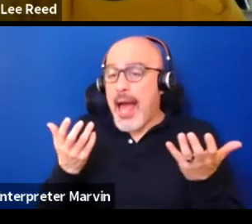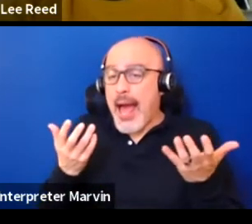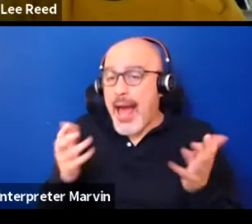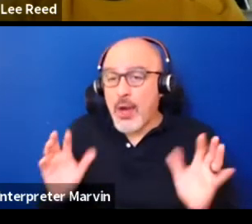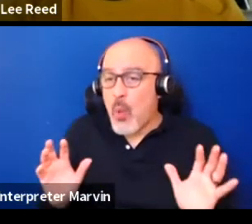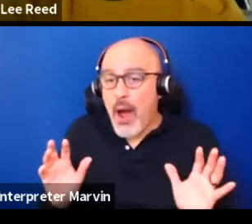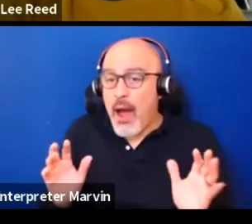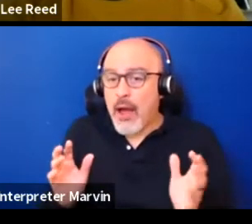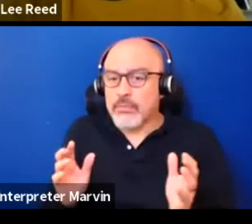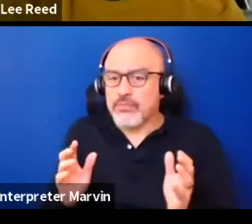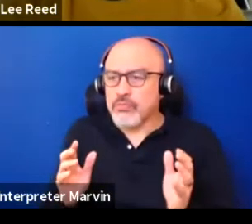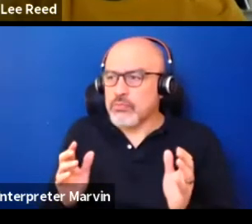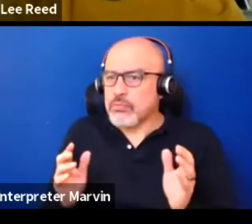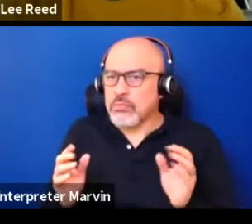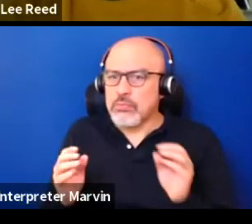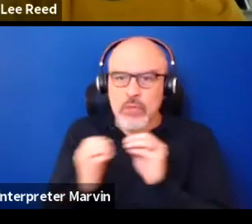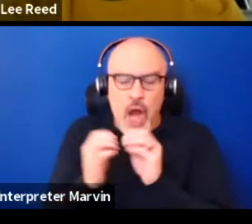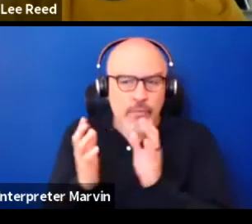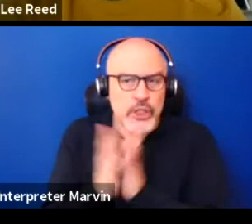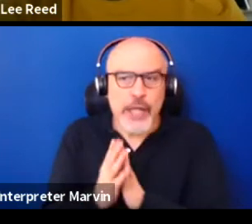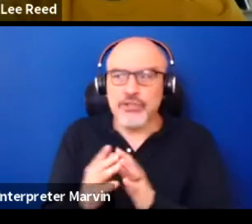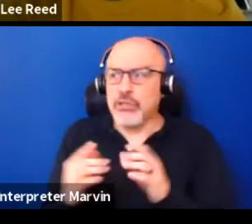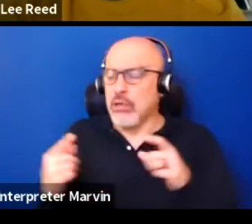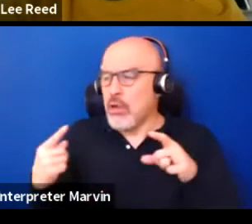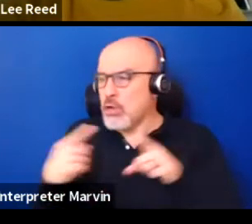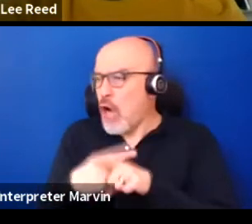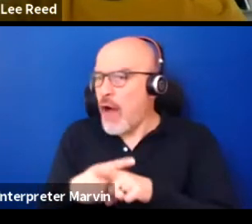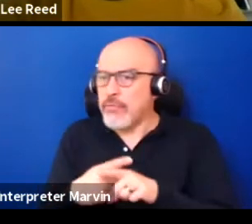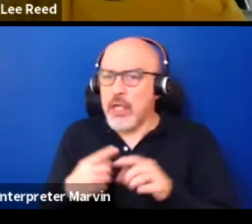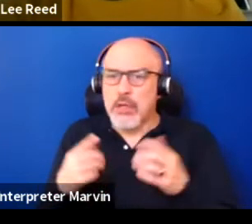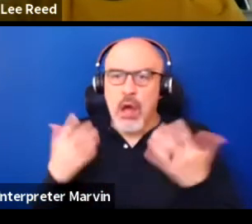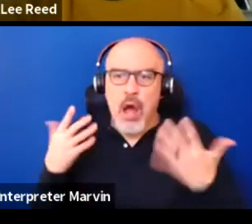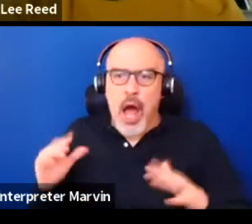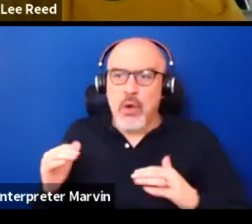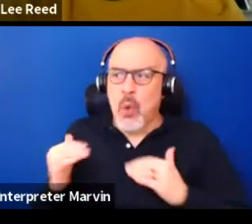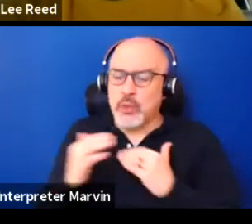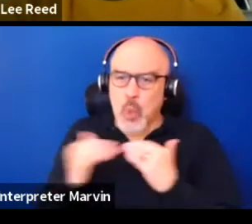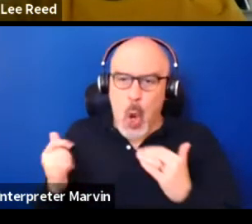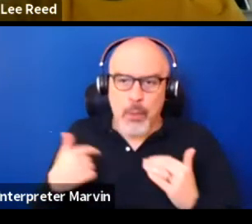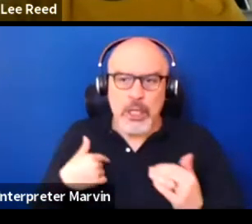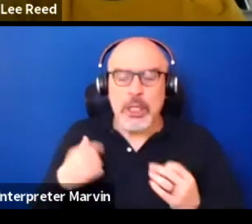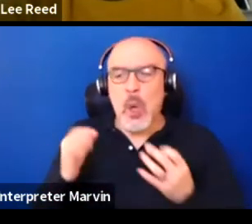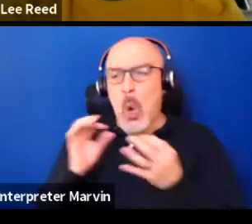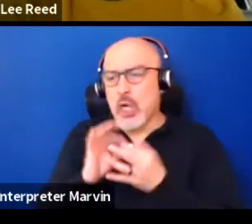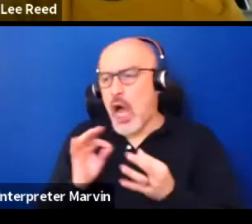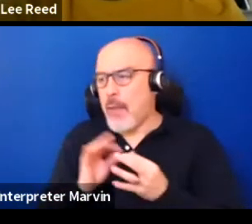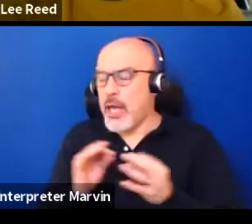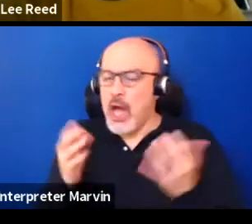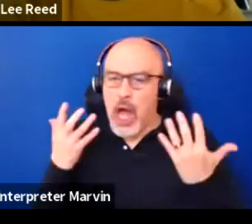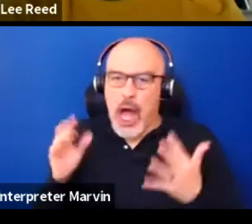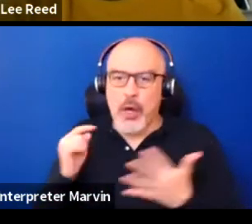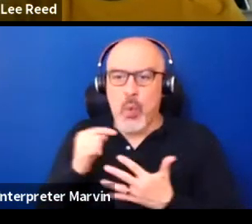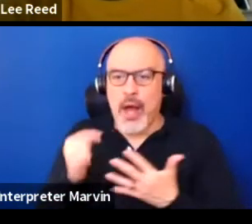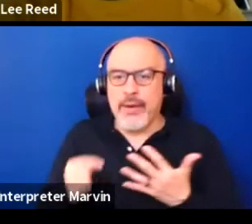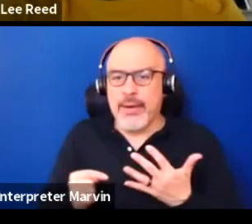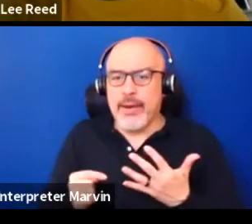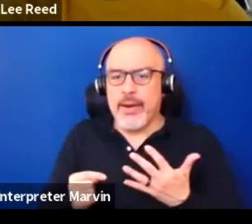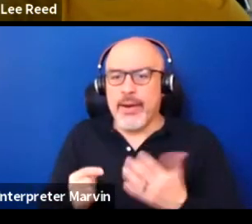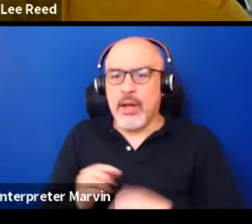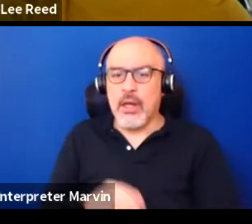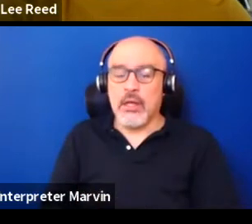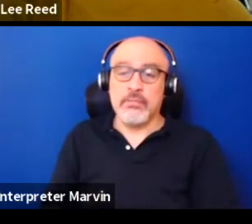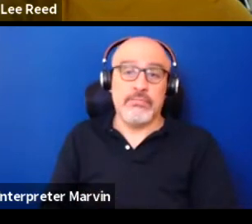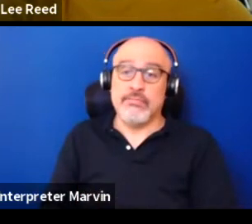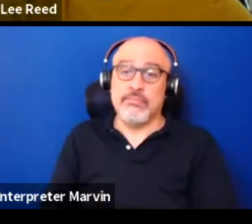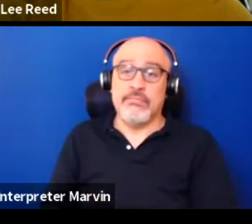I don't want to have confrontation or conflict. I don't want to be called out. I don't want this. I don't want that. Anything less than actual death, we've